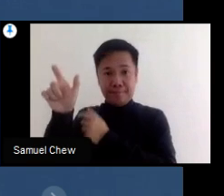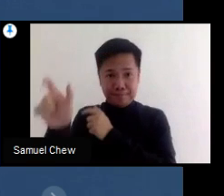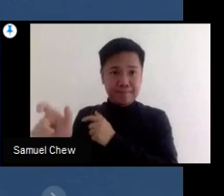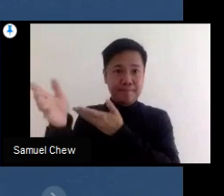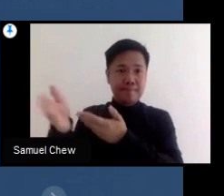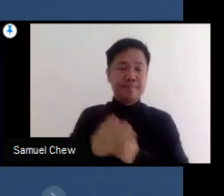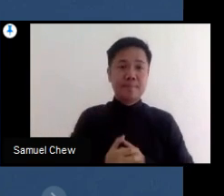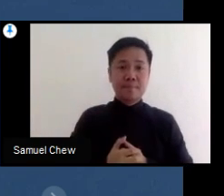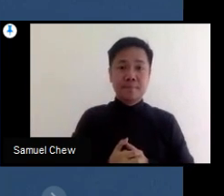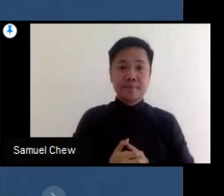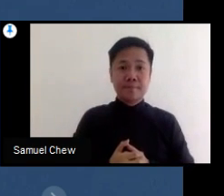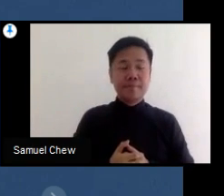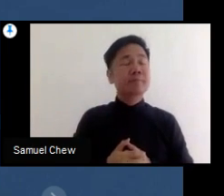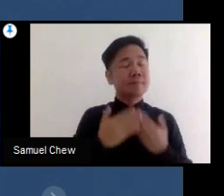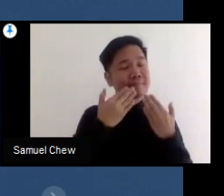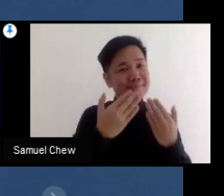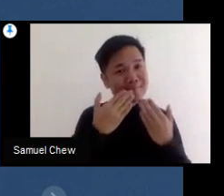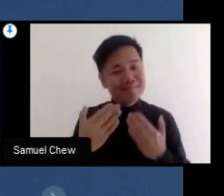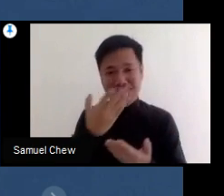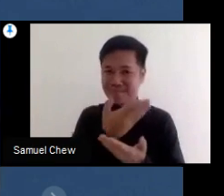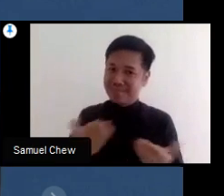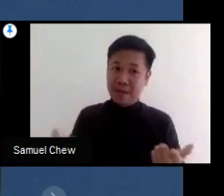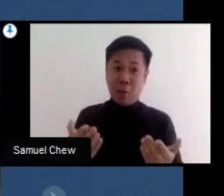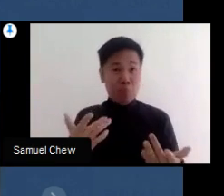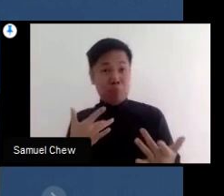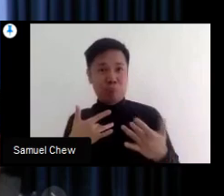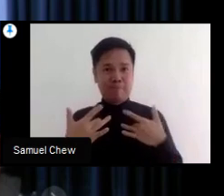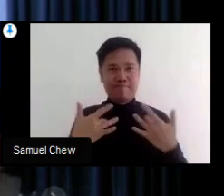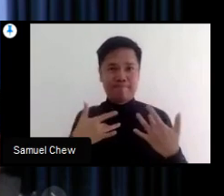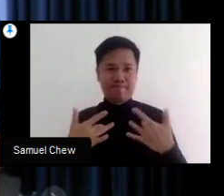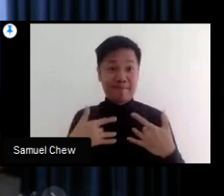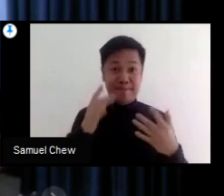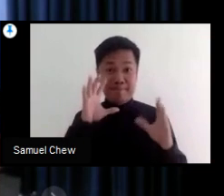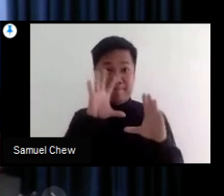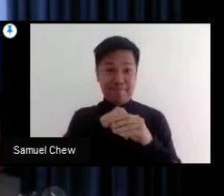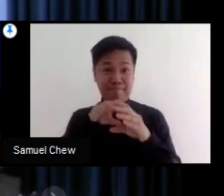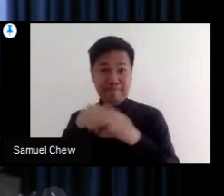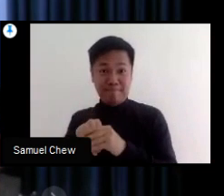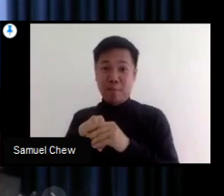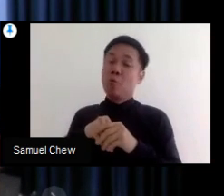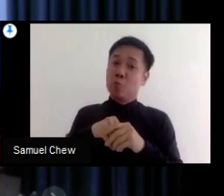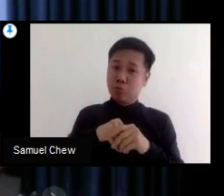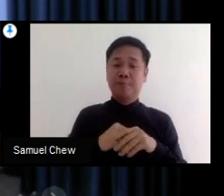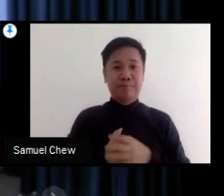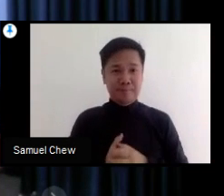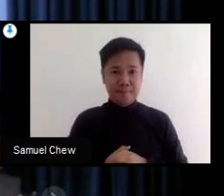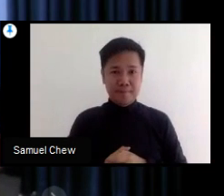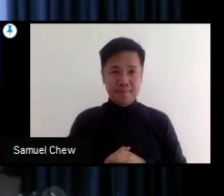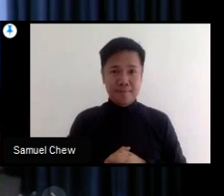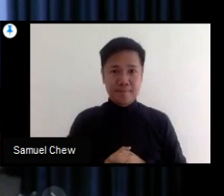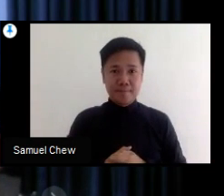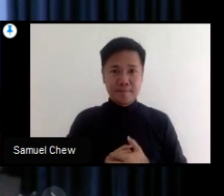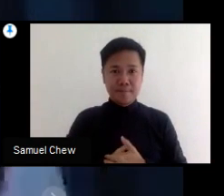our delegates for their very enthusiastic participation and for their clear views in this process. We